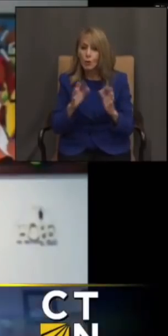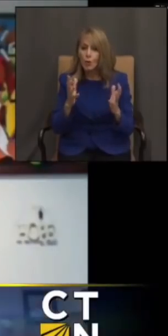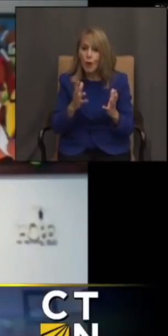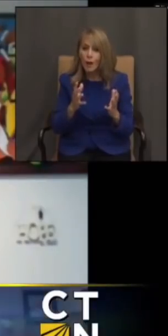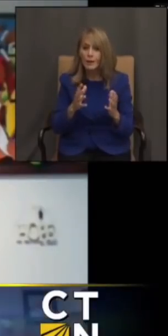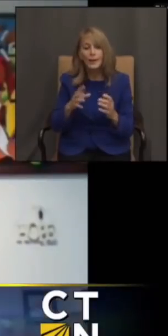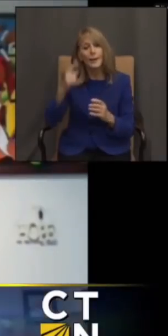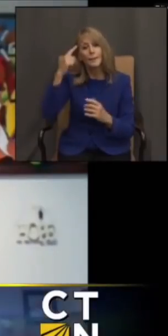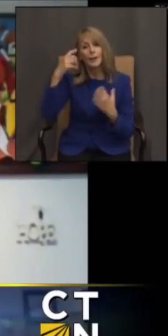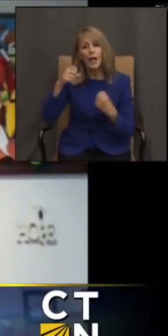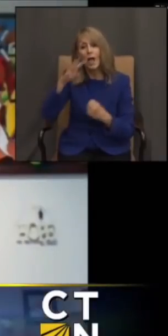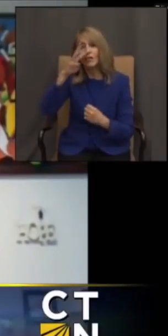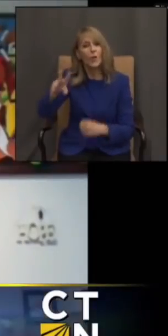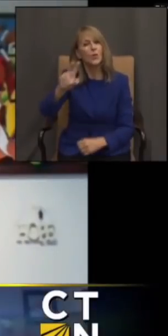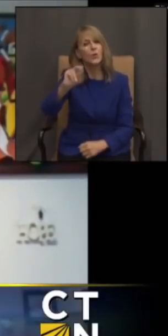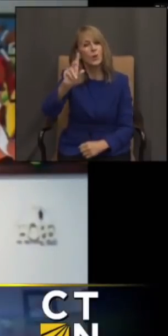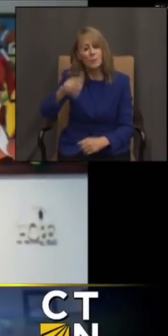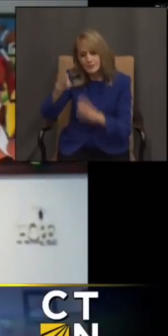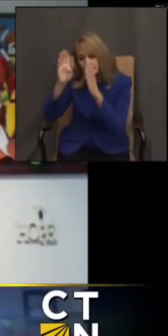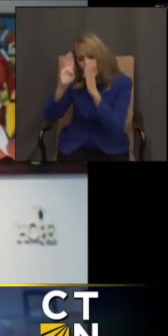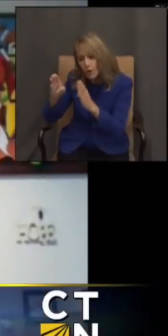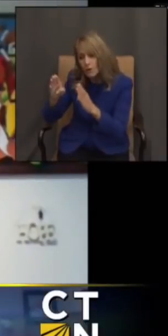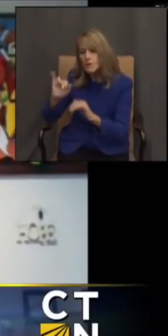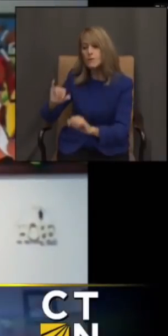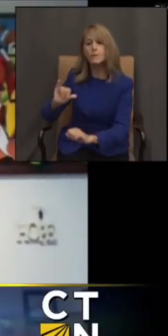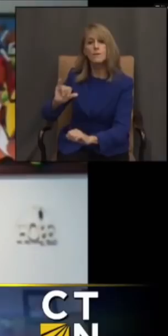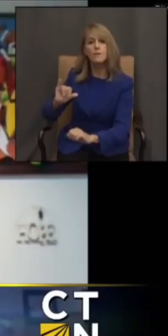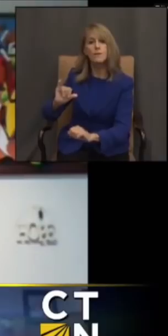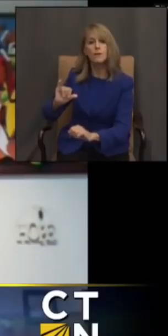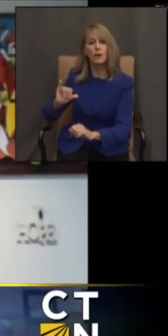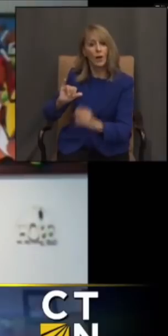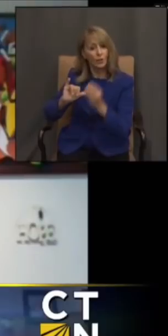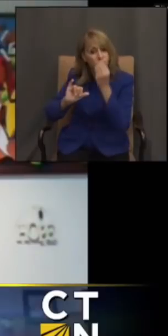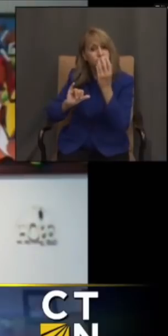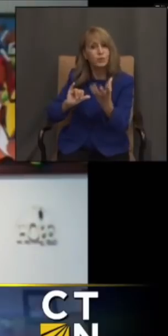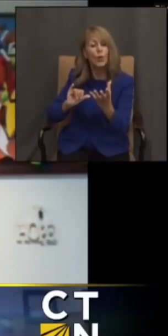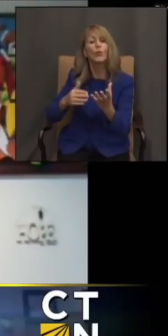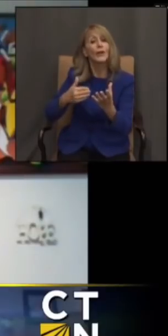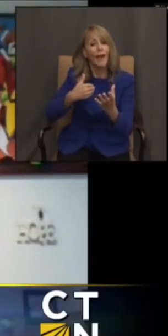crucial. And so I want people to know that services and supports